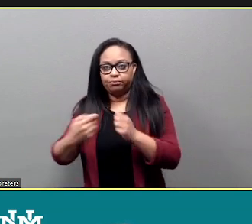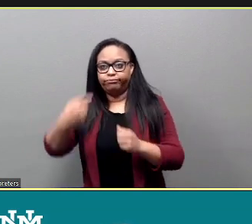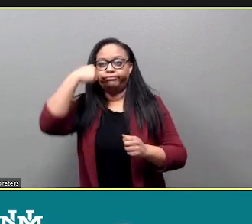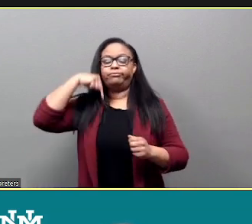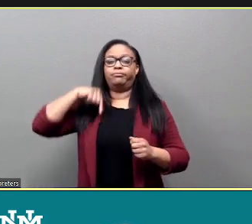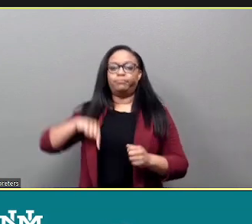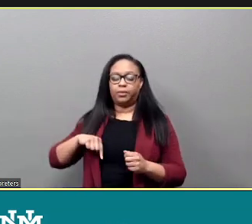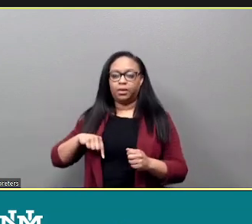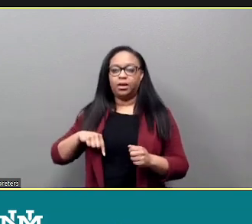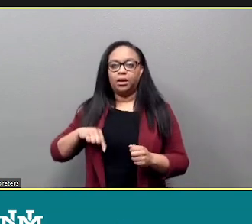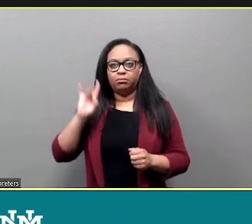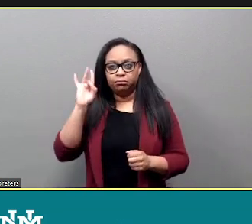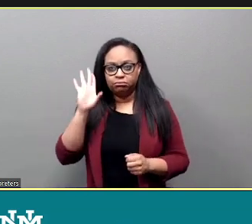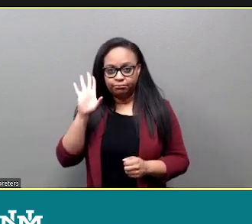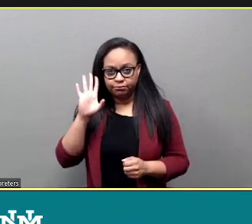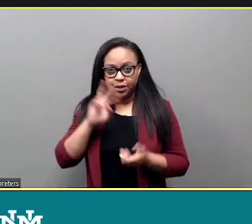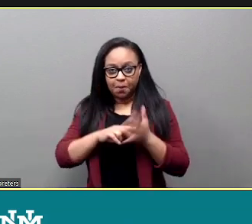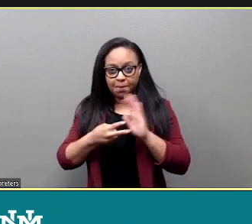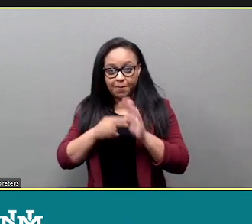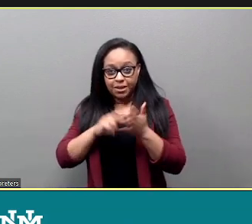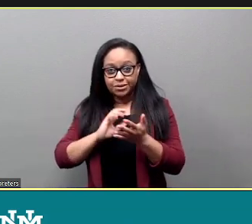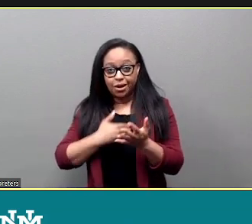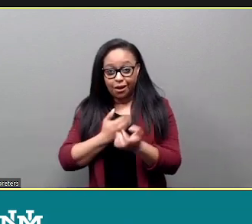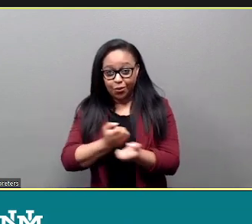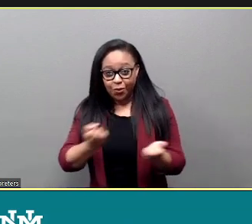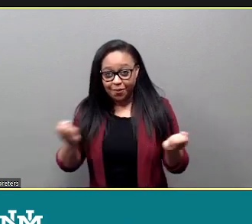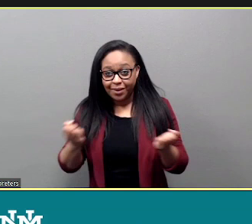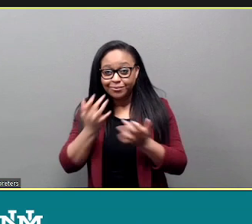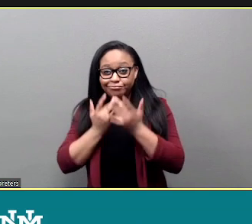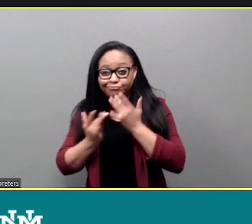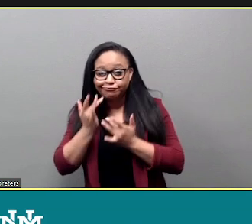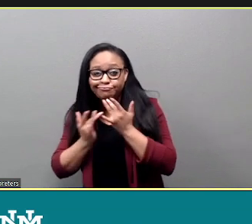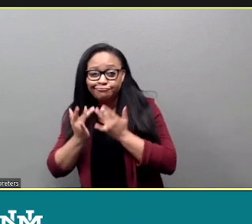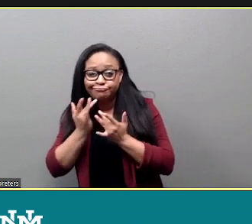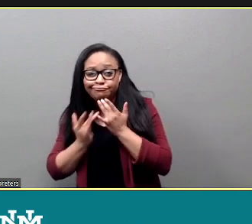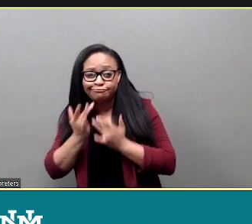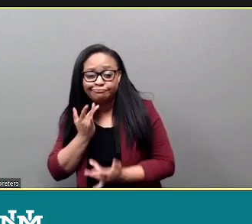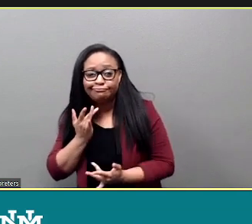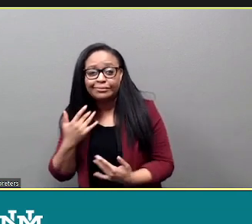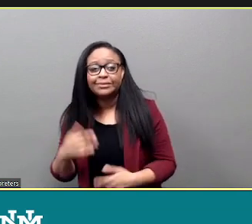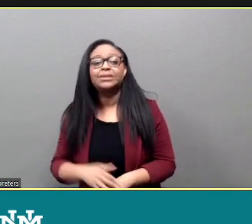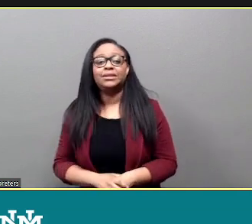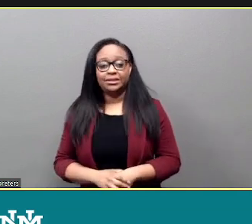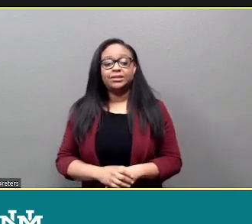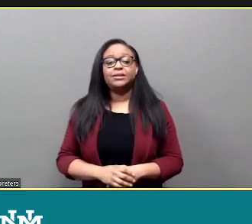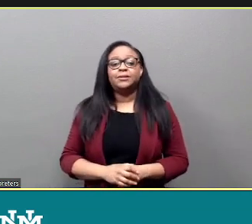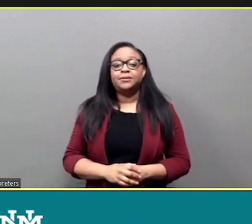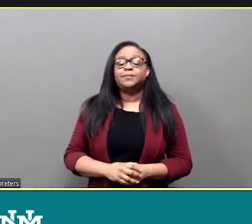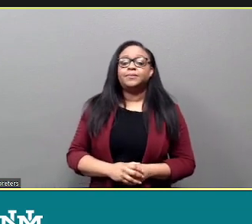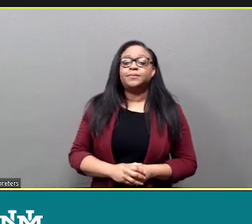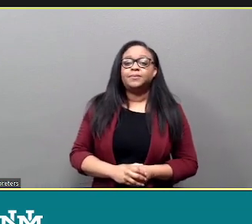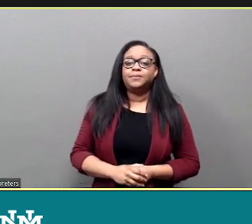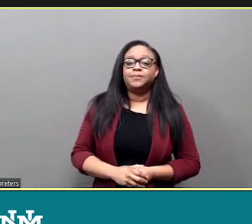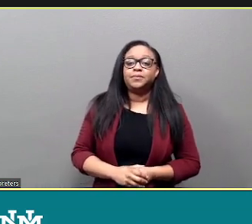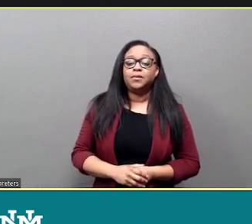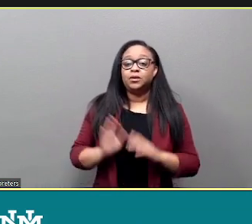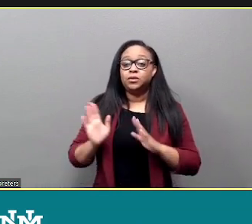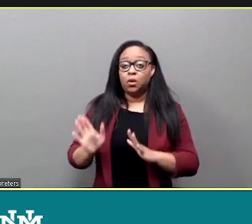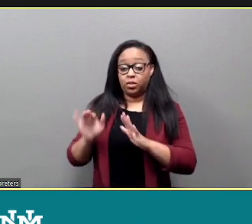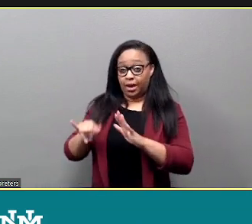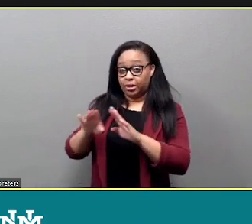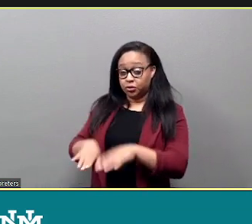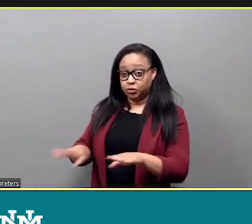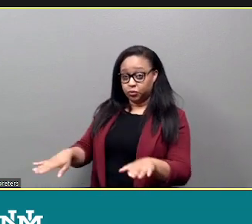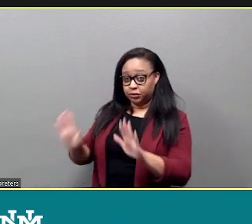medical teams, including respiratory therapists, nurses, and our providers. Now, within the adult hospital, we are